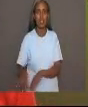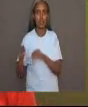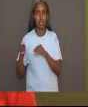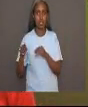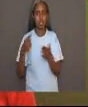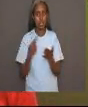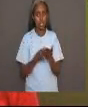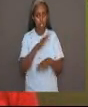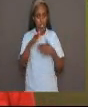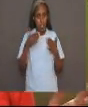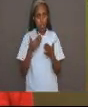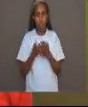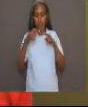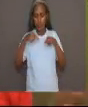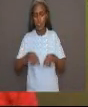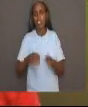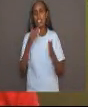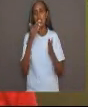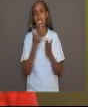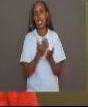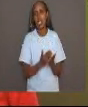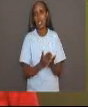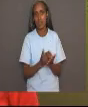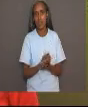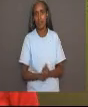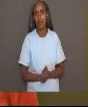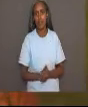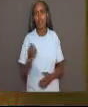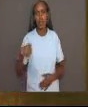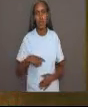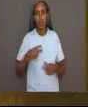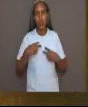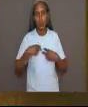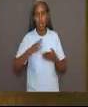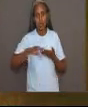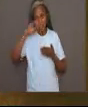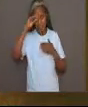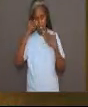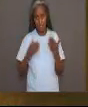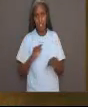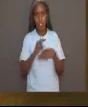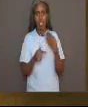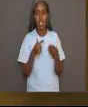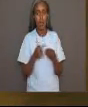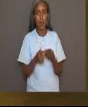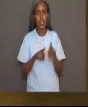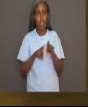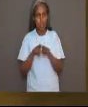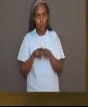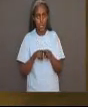done, students. That is all for today's lesson. We have learned